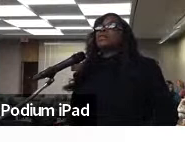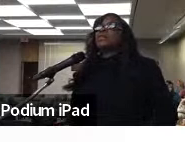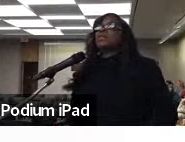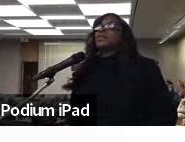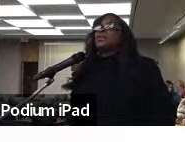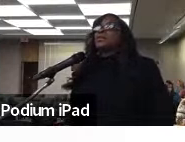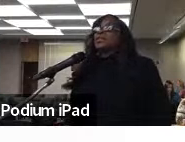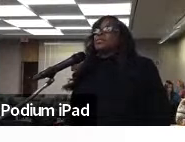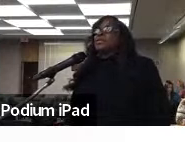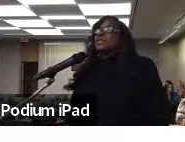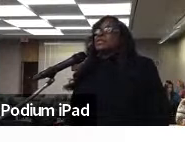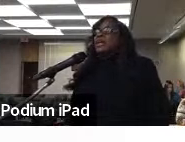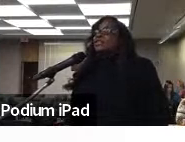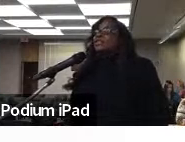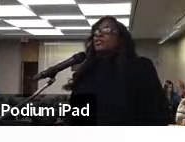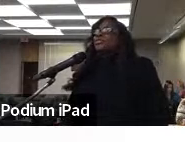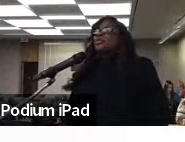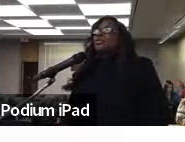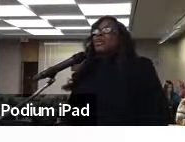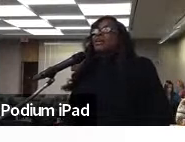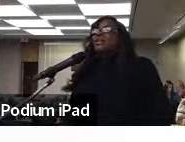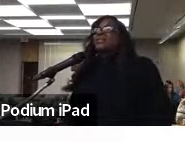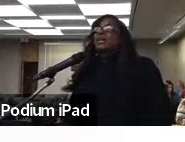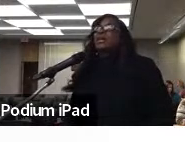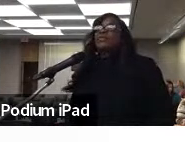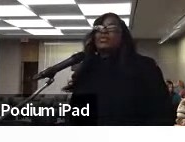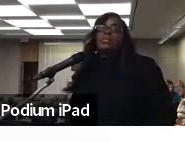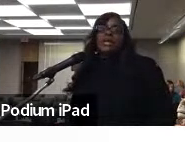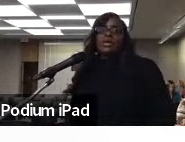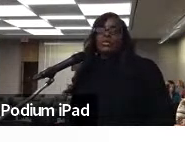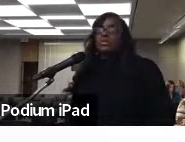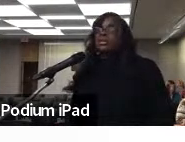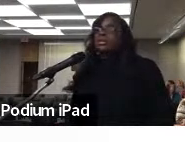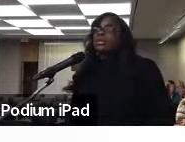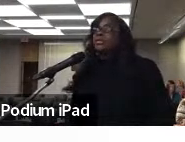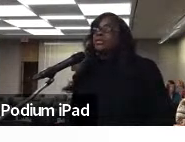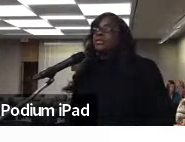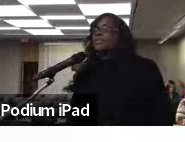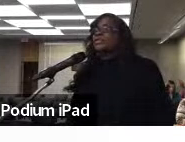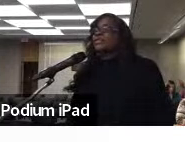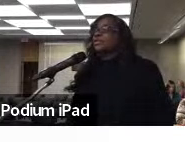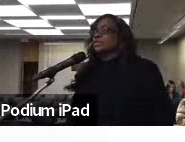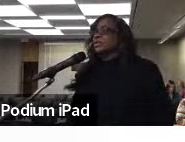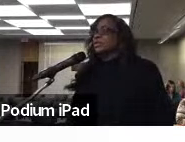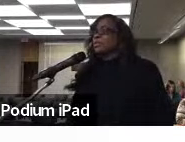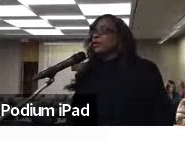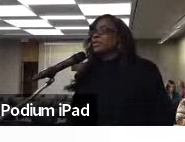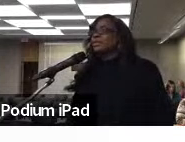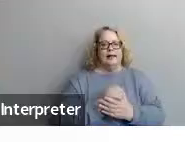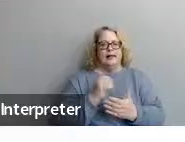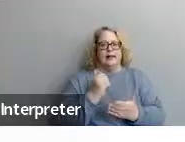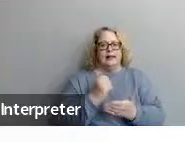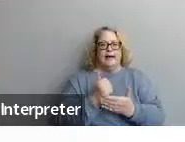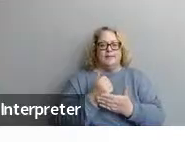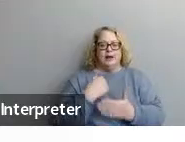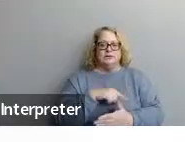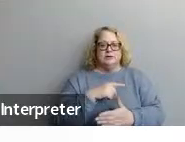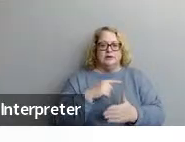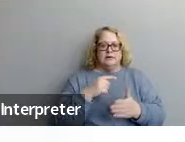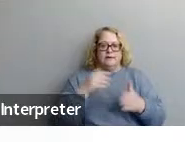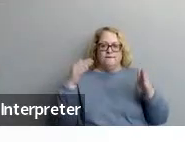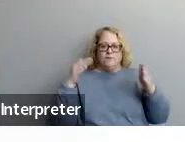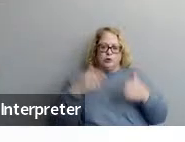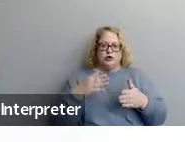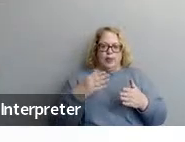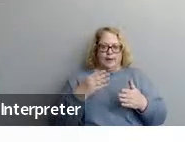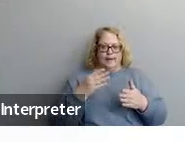Next slide. This presentation will provide insight from an equitable lens as we focus on the purpose, definitions,